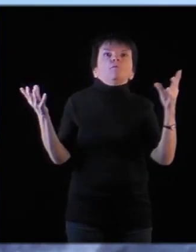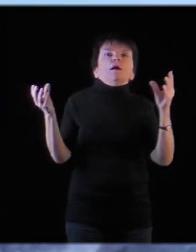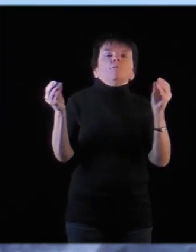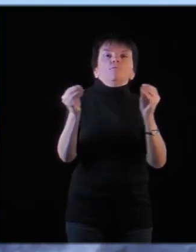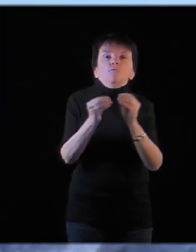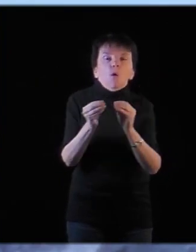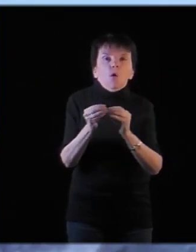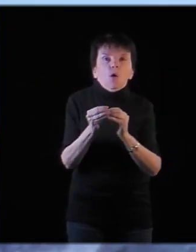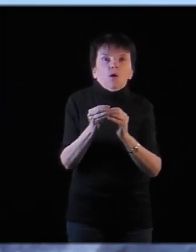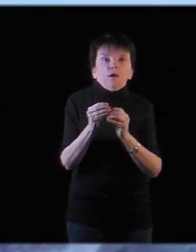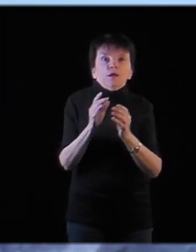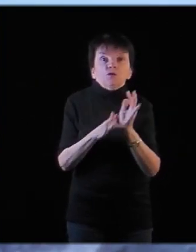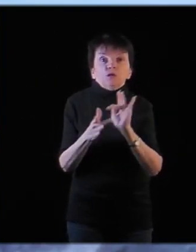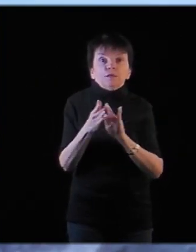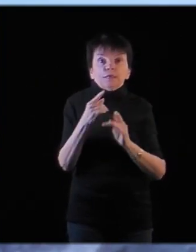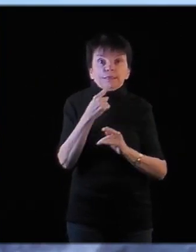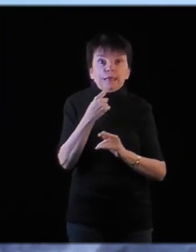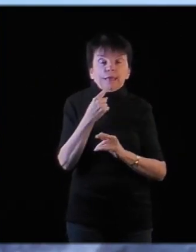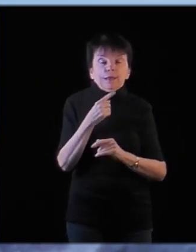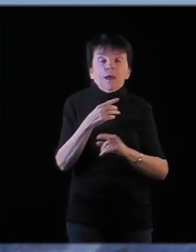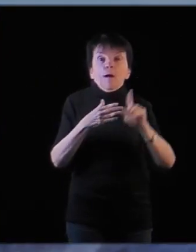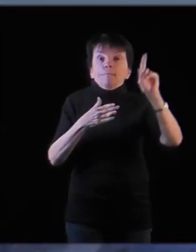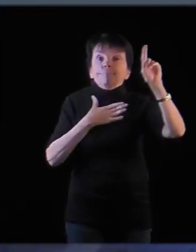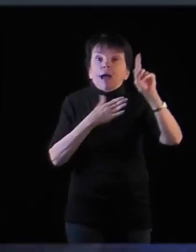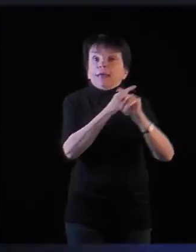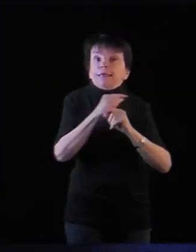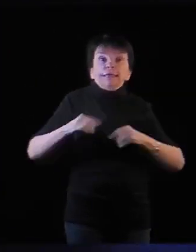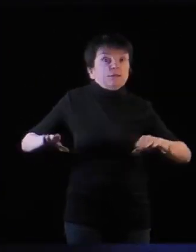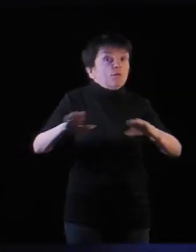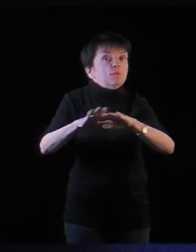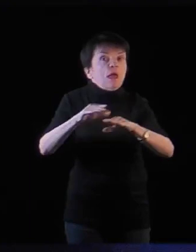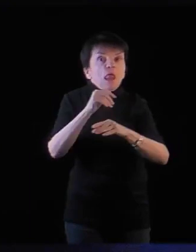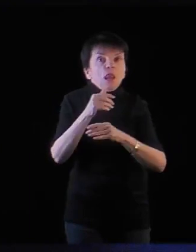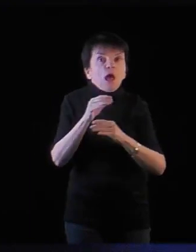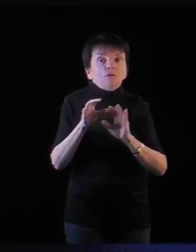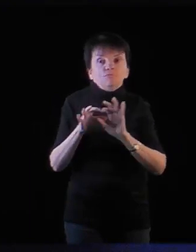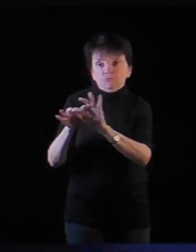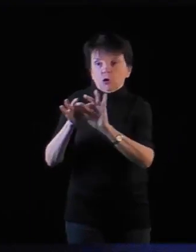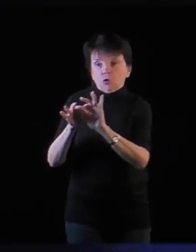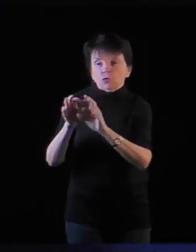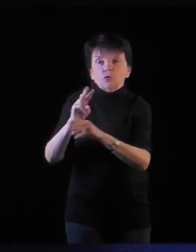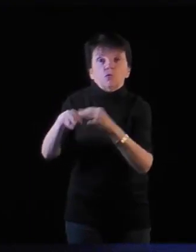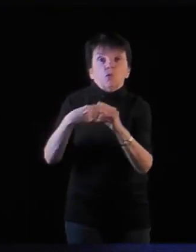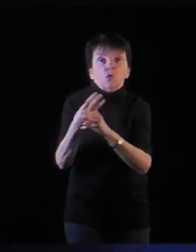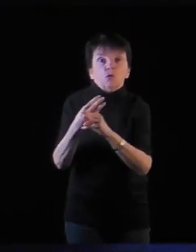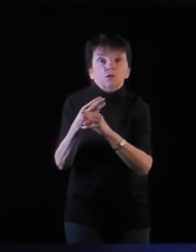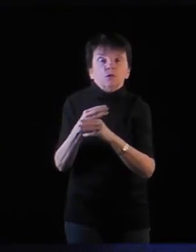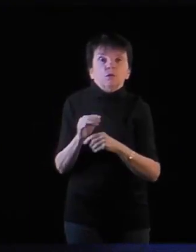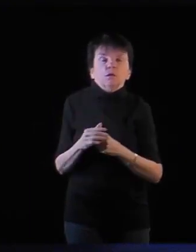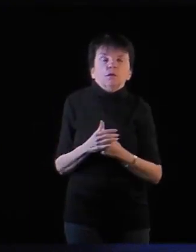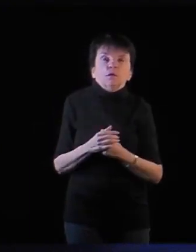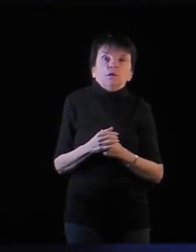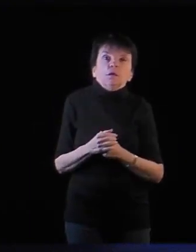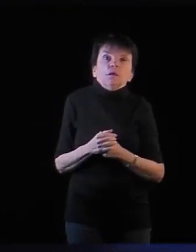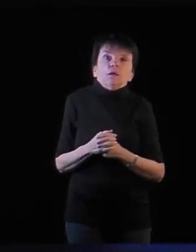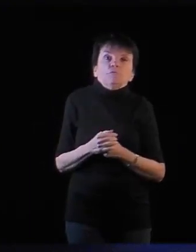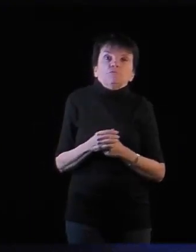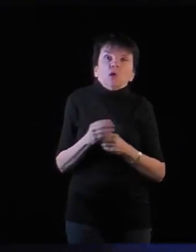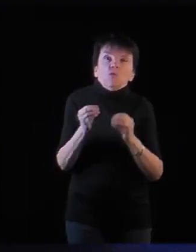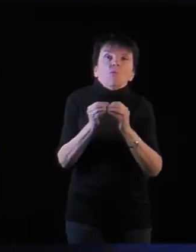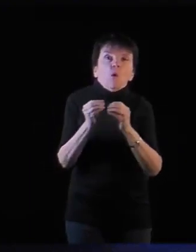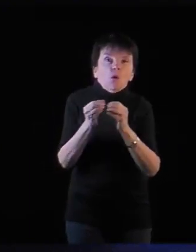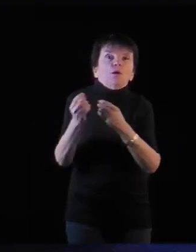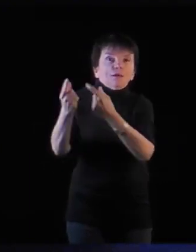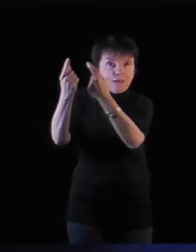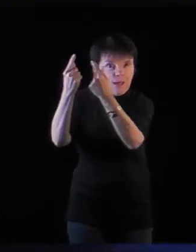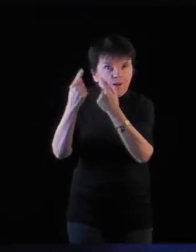And Jesus says, "My kingdom is not of this world." There is something still yet to come. The